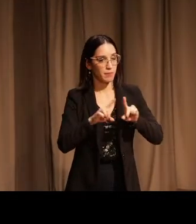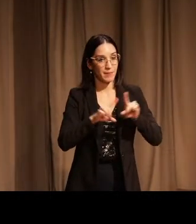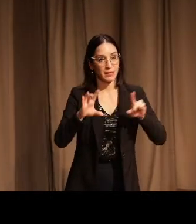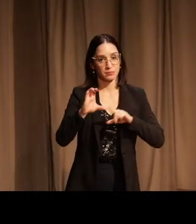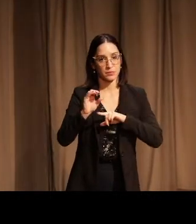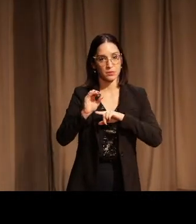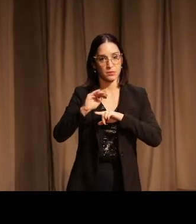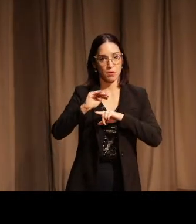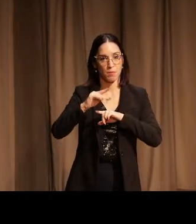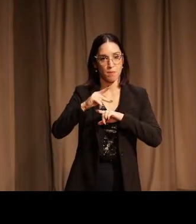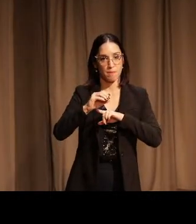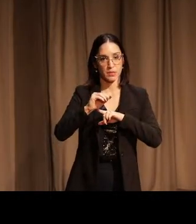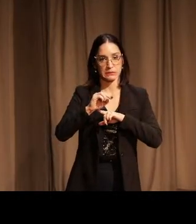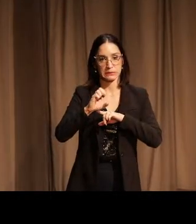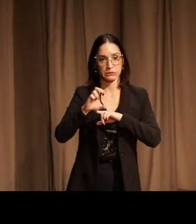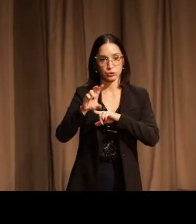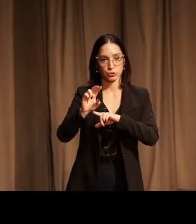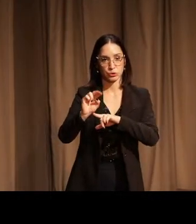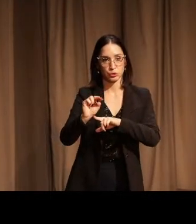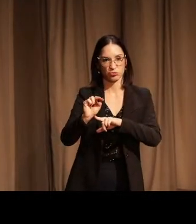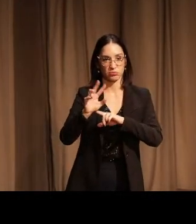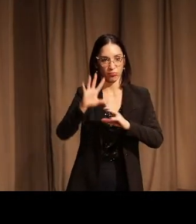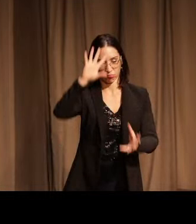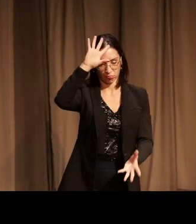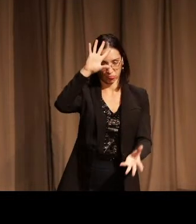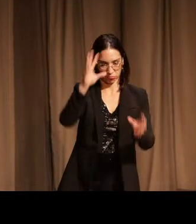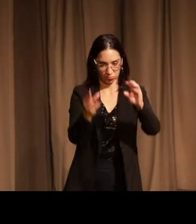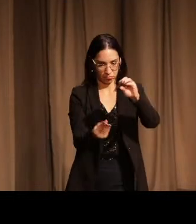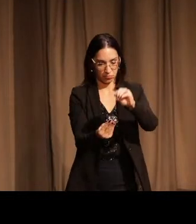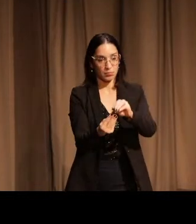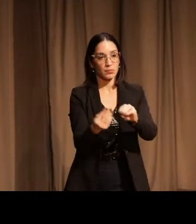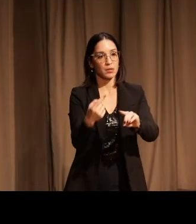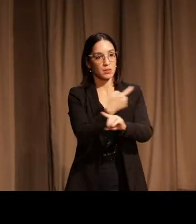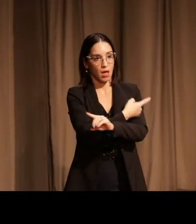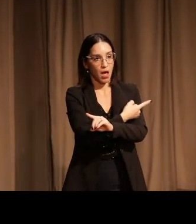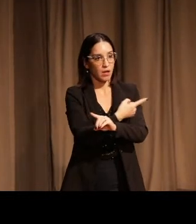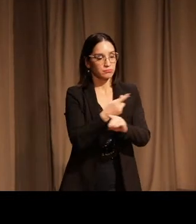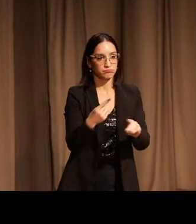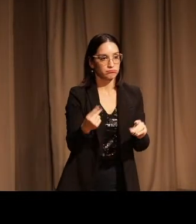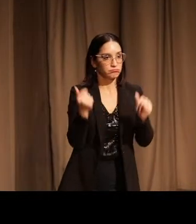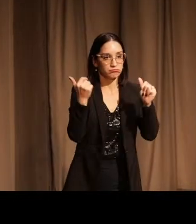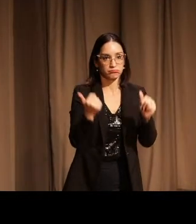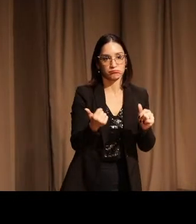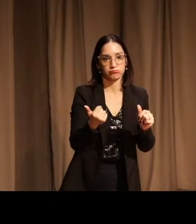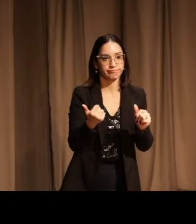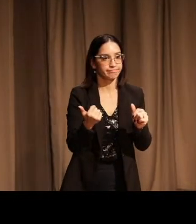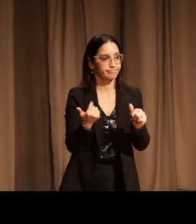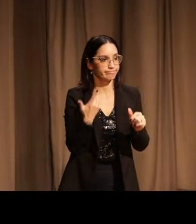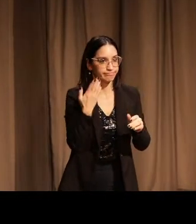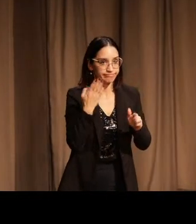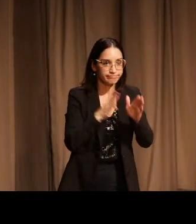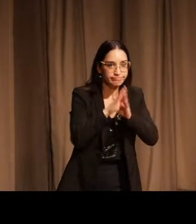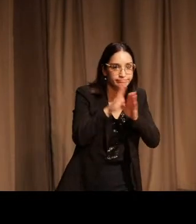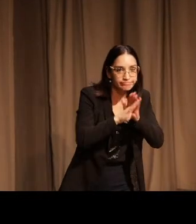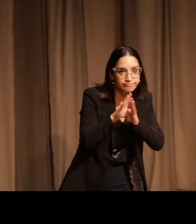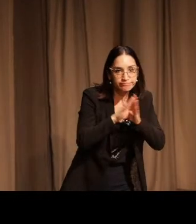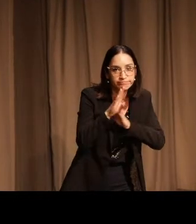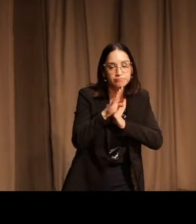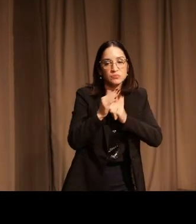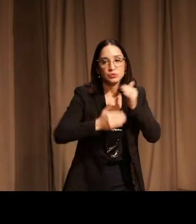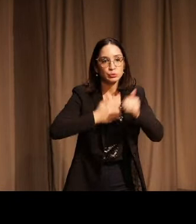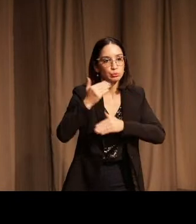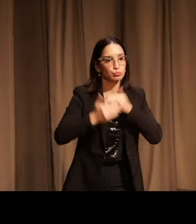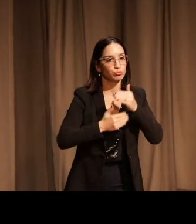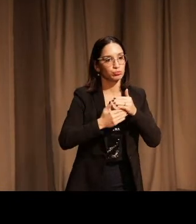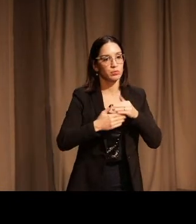composition of the main work was developed in 3 moments, like Jennifer said. And the first moment, from